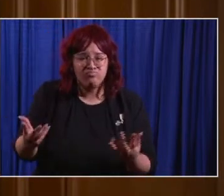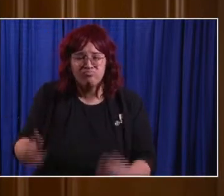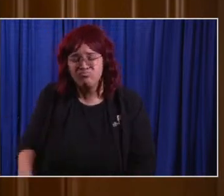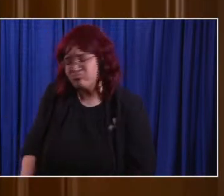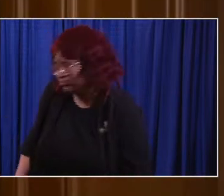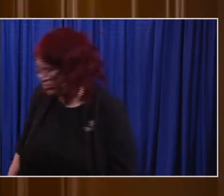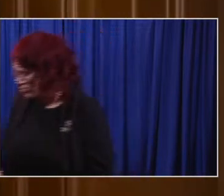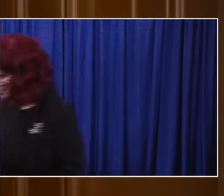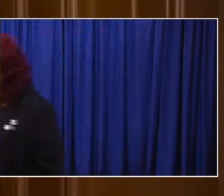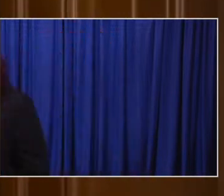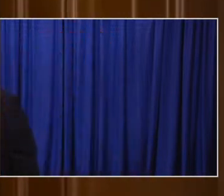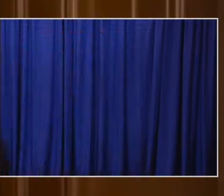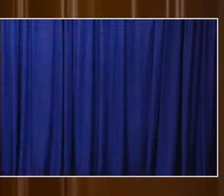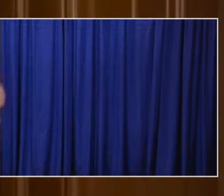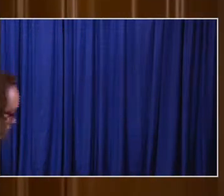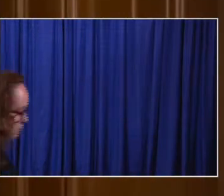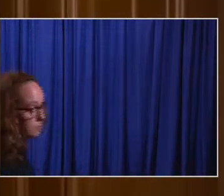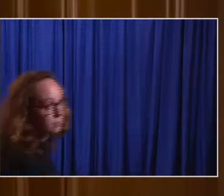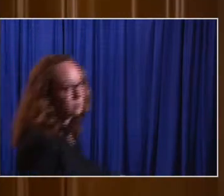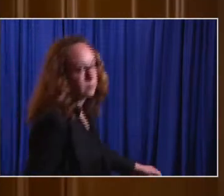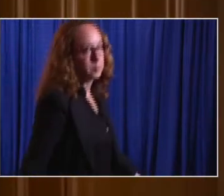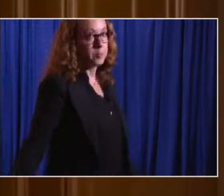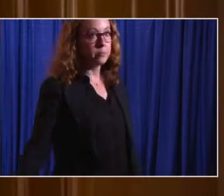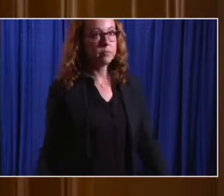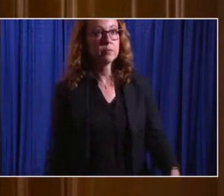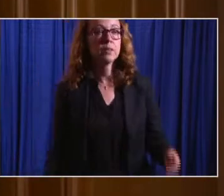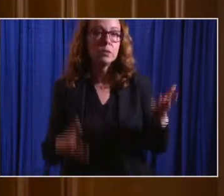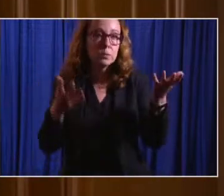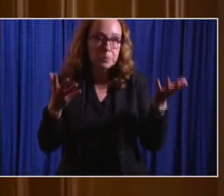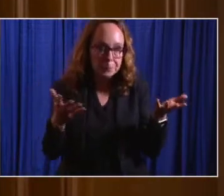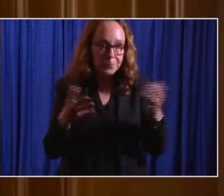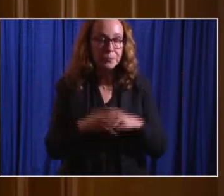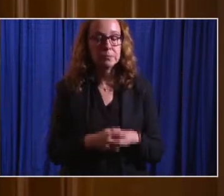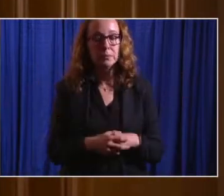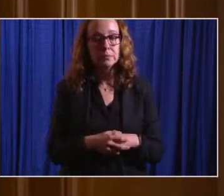I think one of the things that the experts are telling us is that